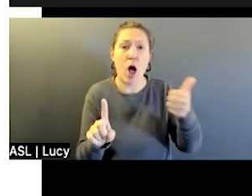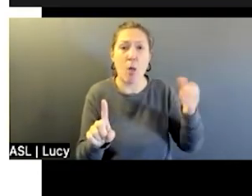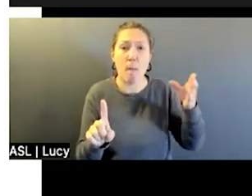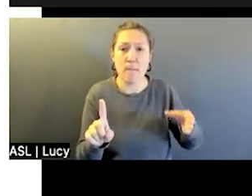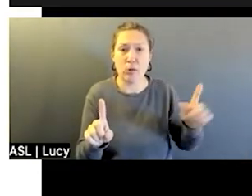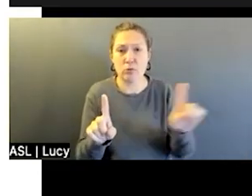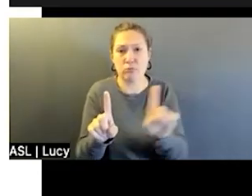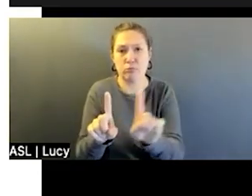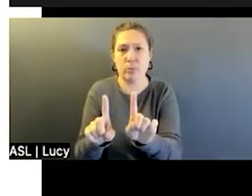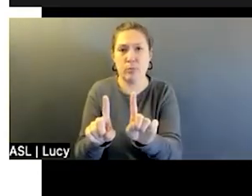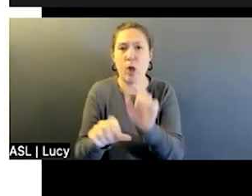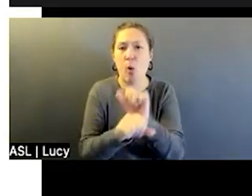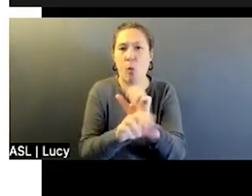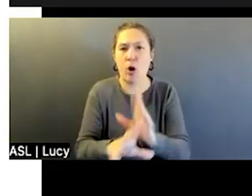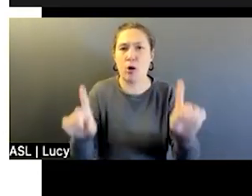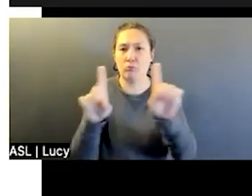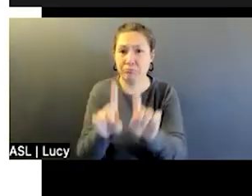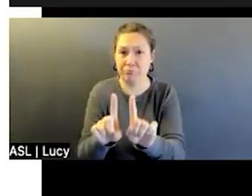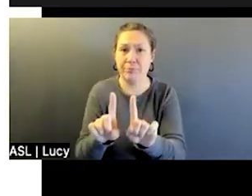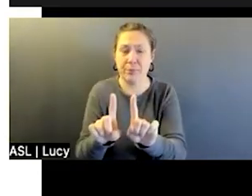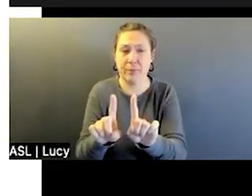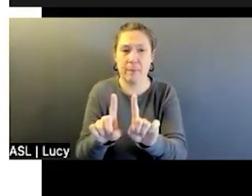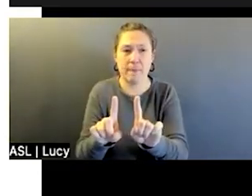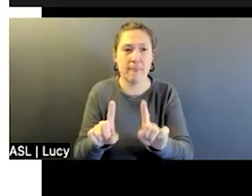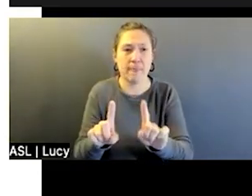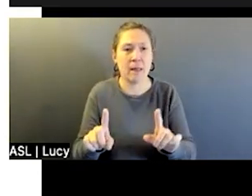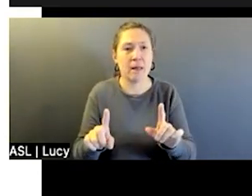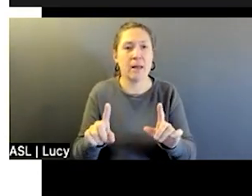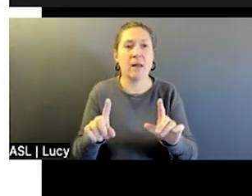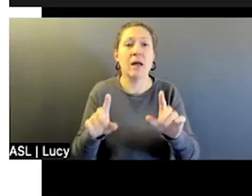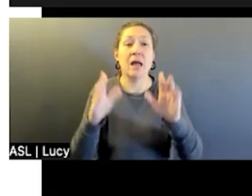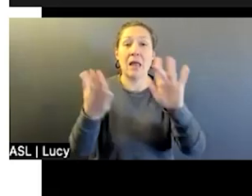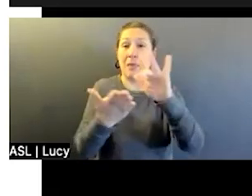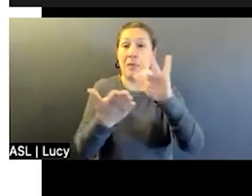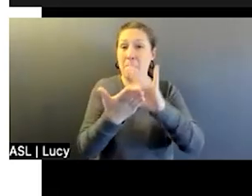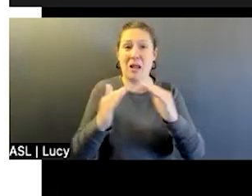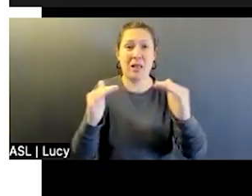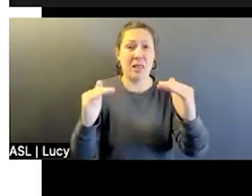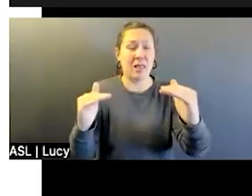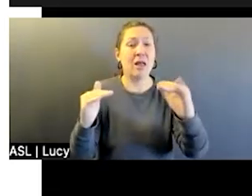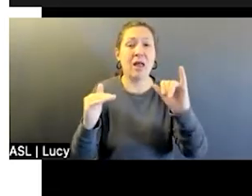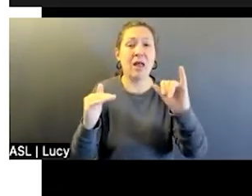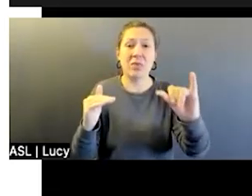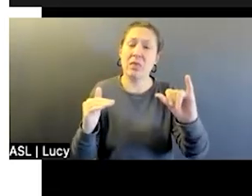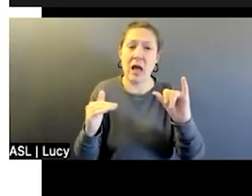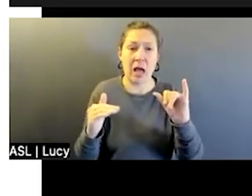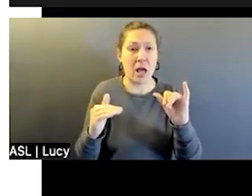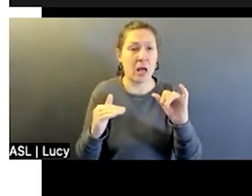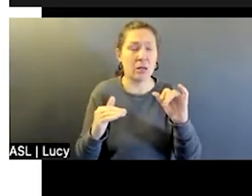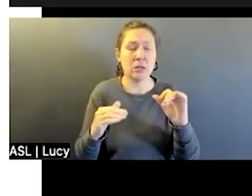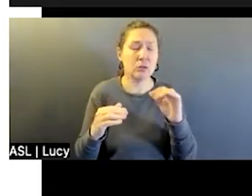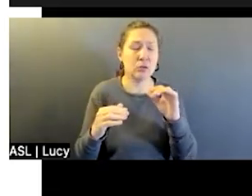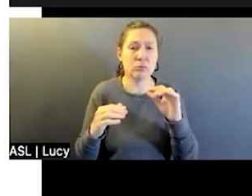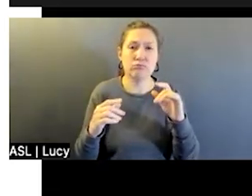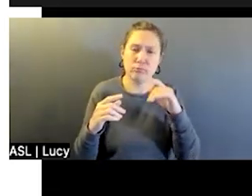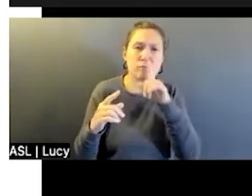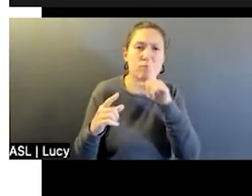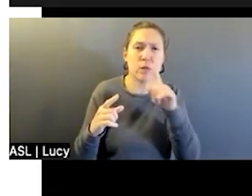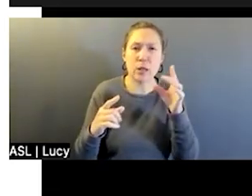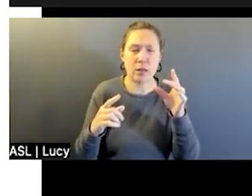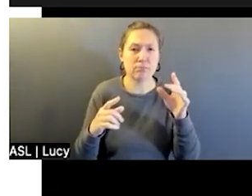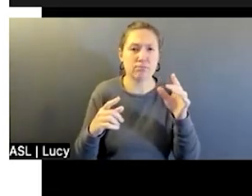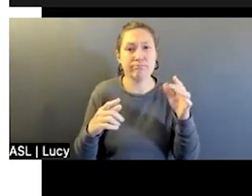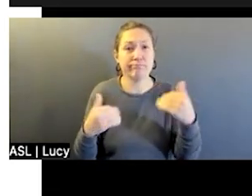worker. And the middle one is the most beautiful one because, well, some jobs are